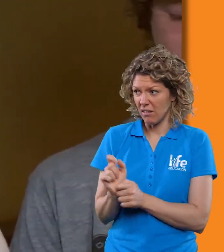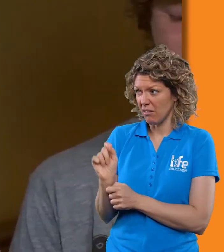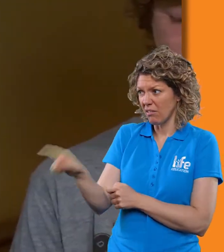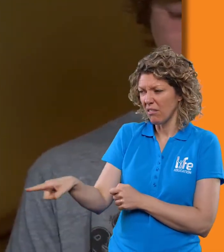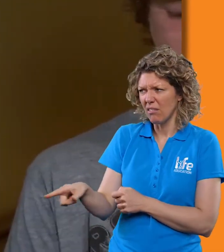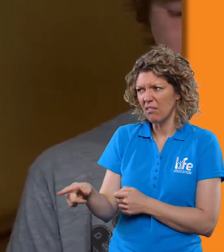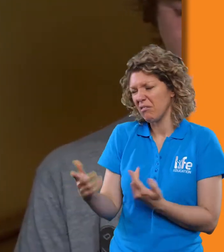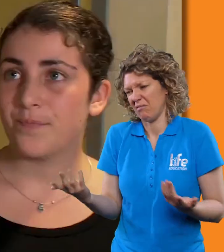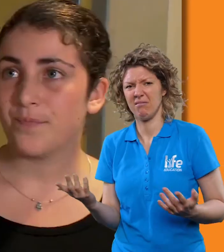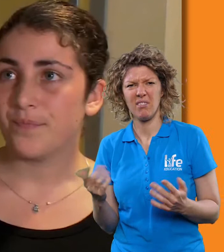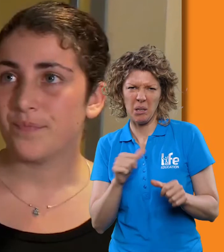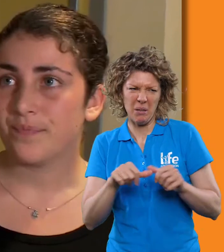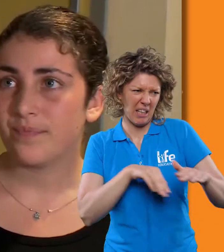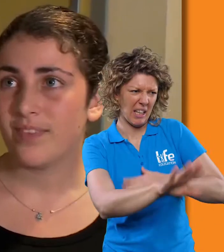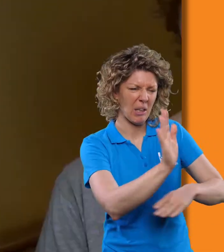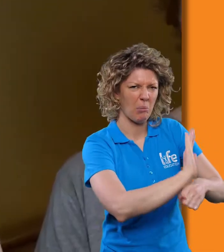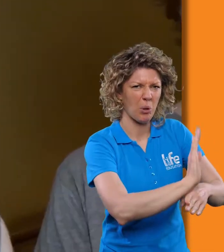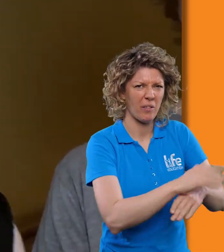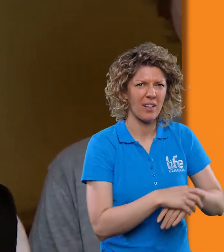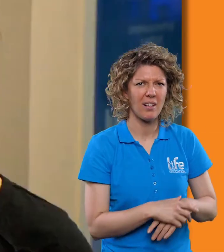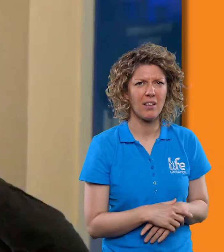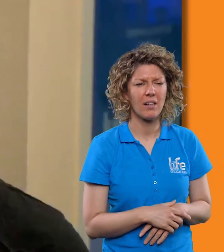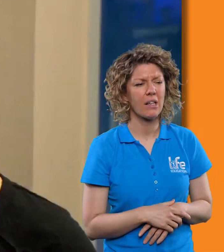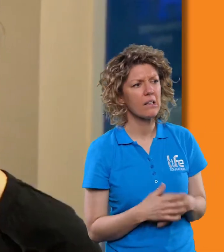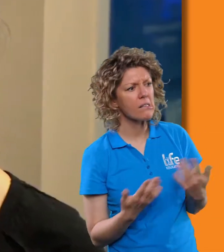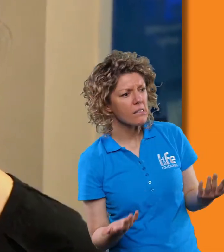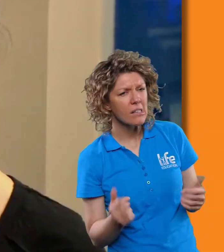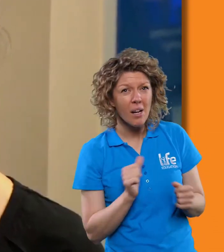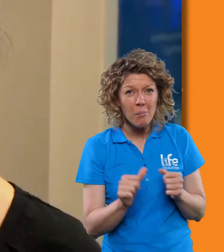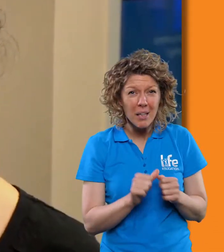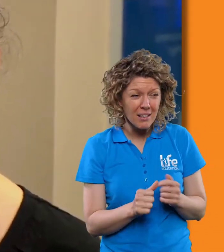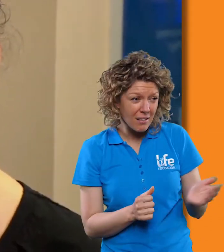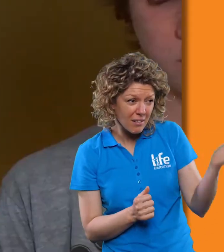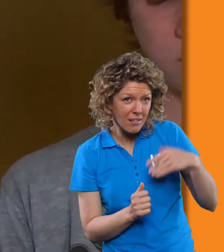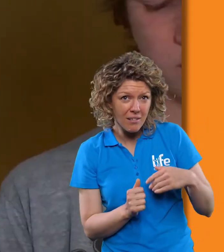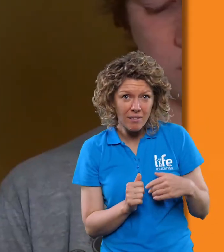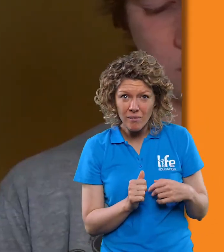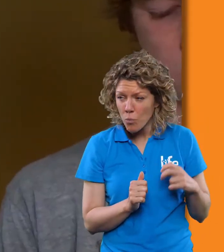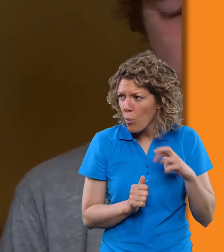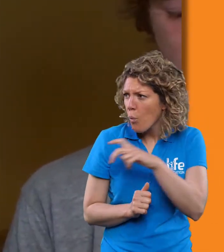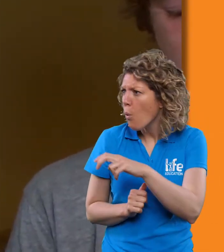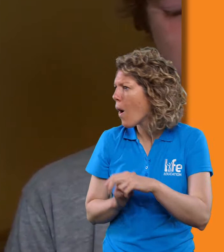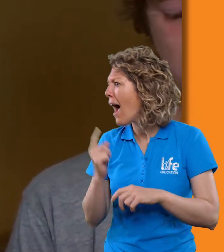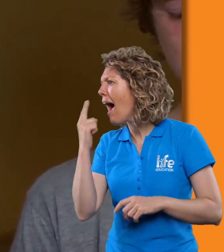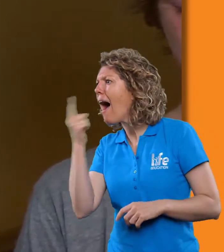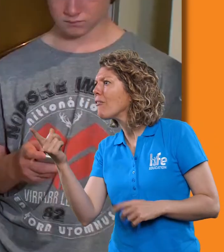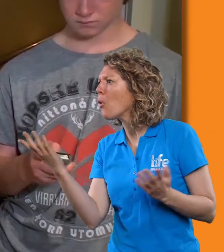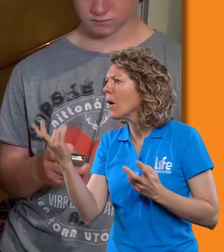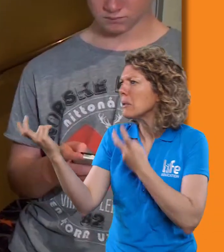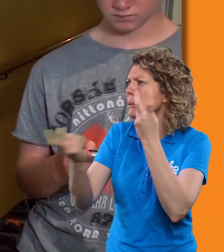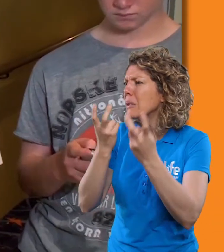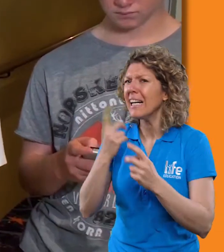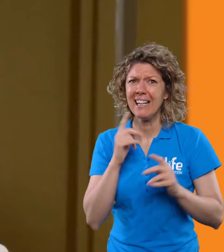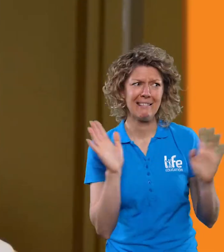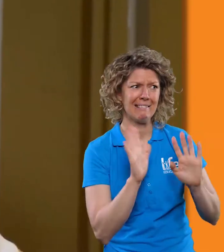and see if she's still there? She's probably forgotten. She'll hate it if she misses Walk out. down there now. It's gonna get dark. Come on, it won't be that dark. Well,